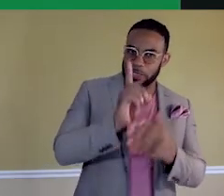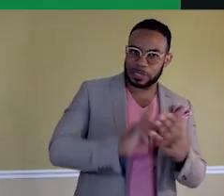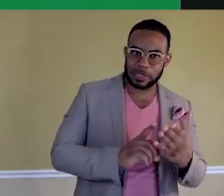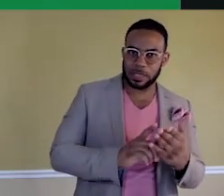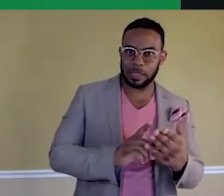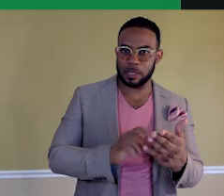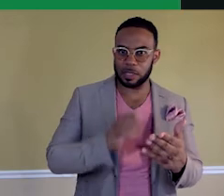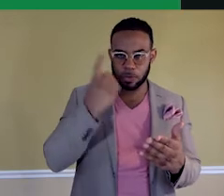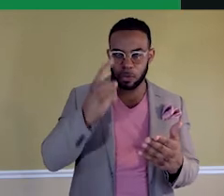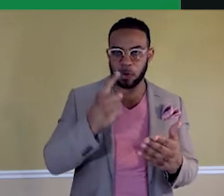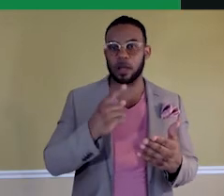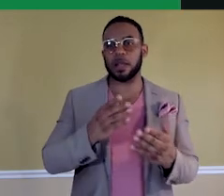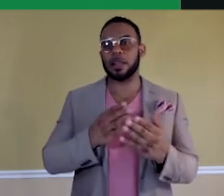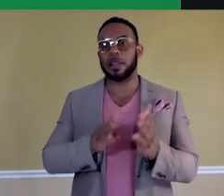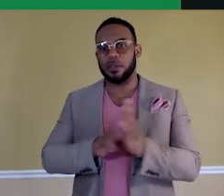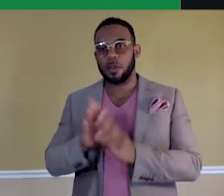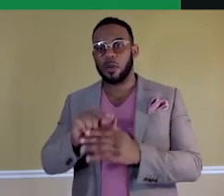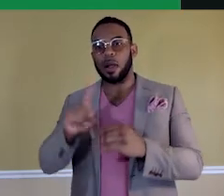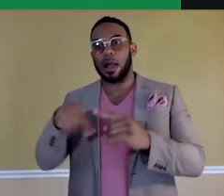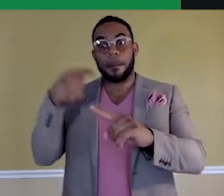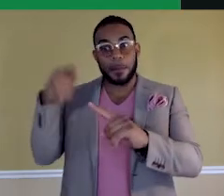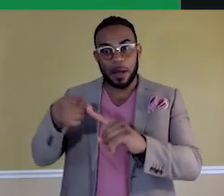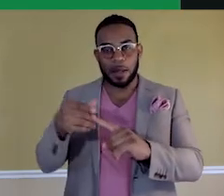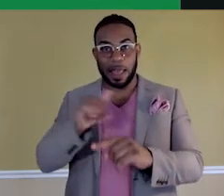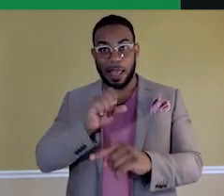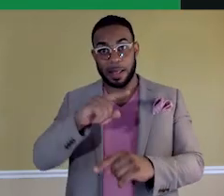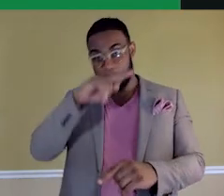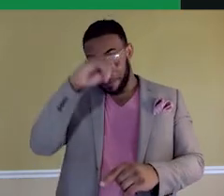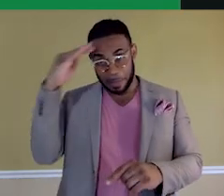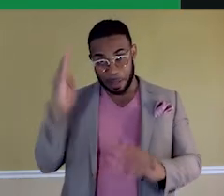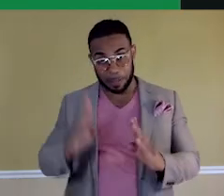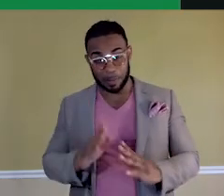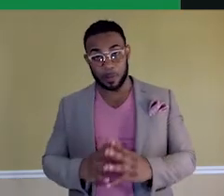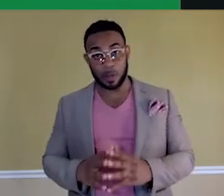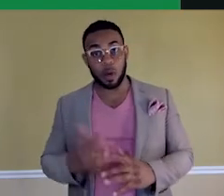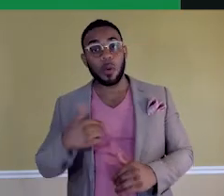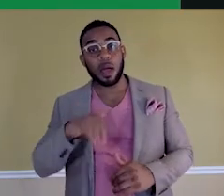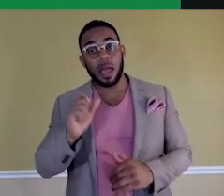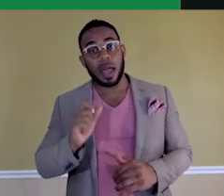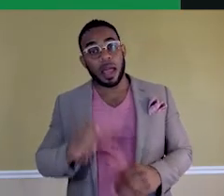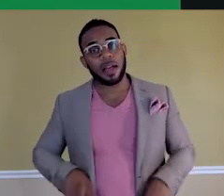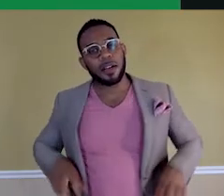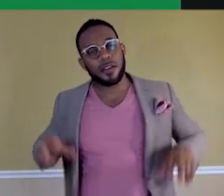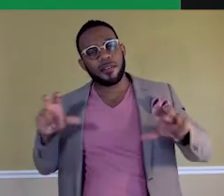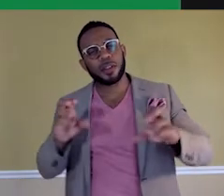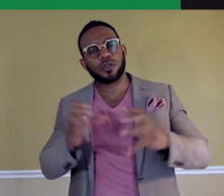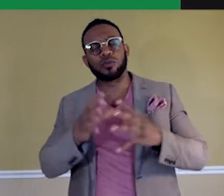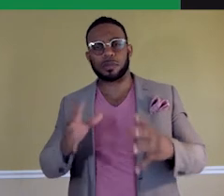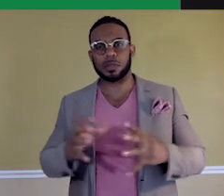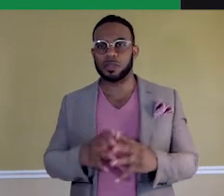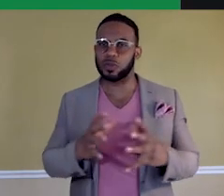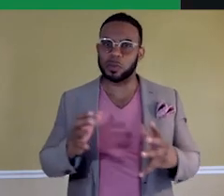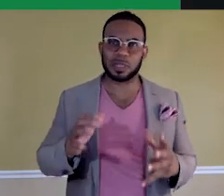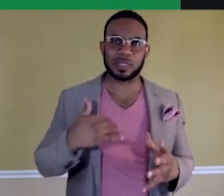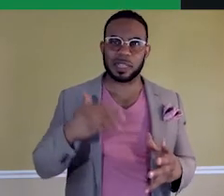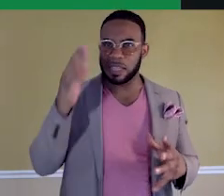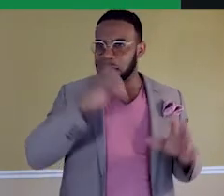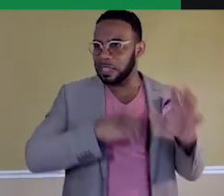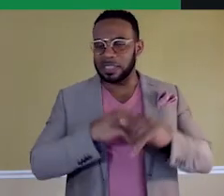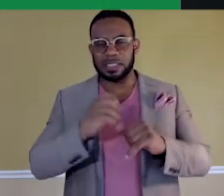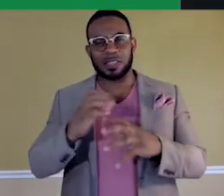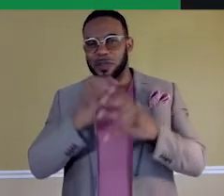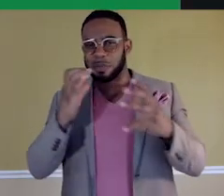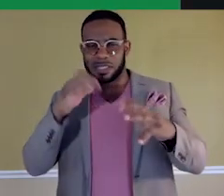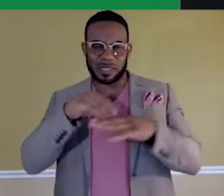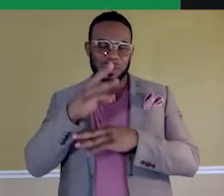designers or developers should bother about. As Black people, we have invested so much ideas, so much innovations